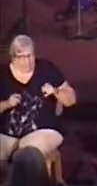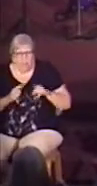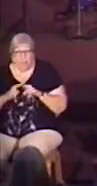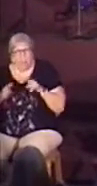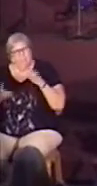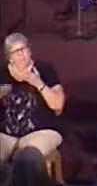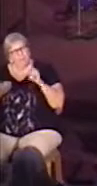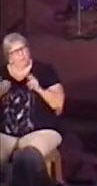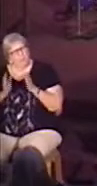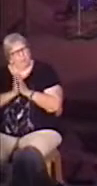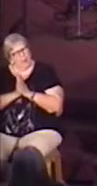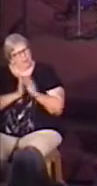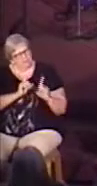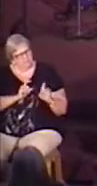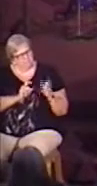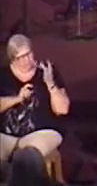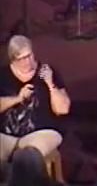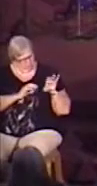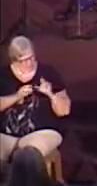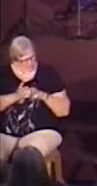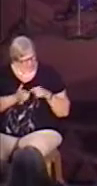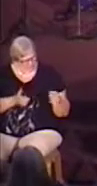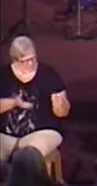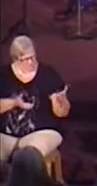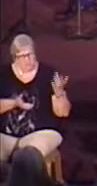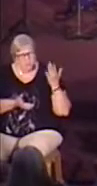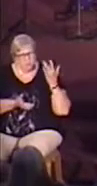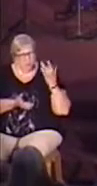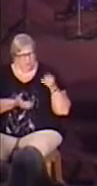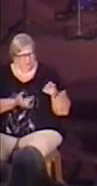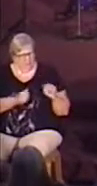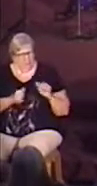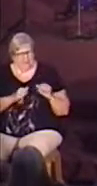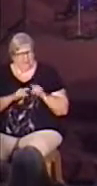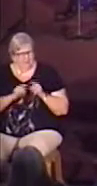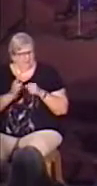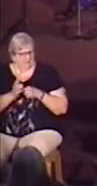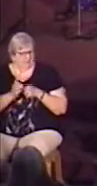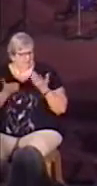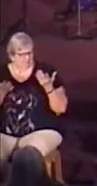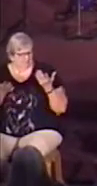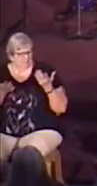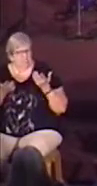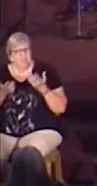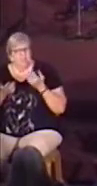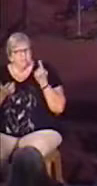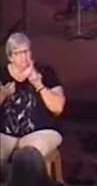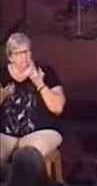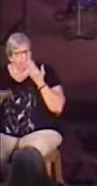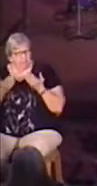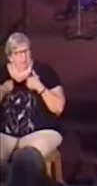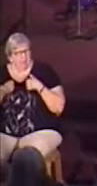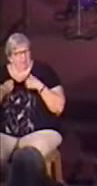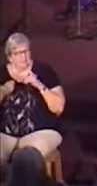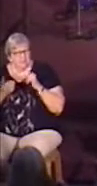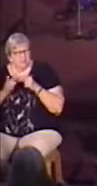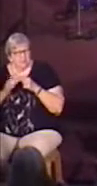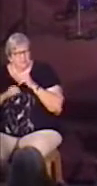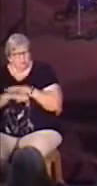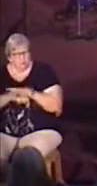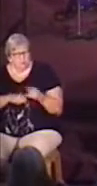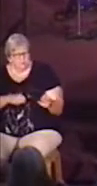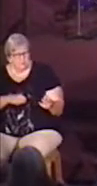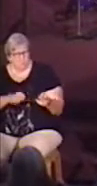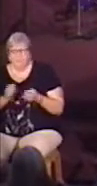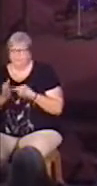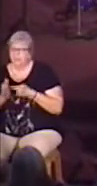ask questions. Why are they doing this thing? Why are they acting out in this way? Is there something that I've done to trigger them? And that's